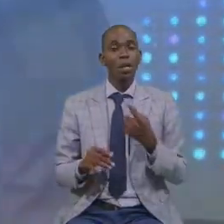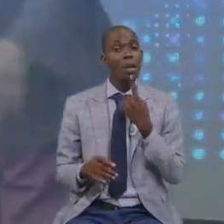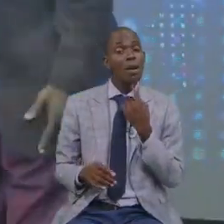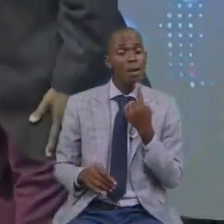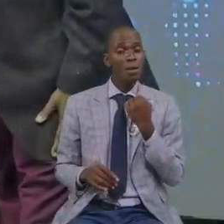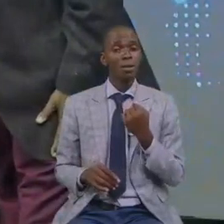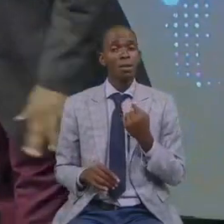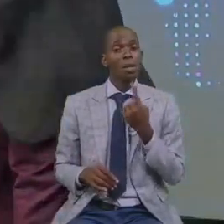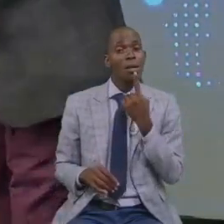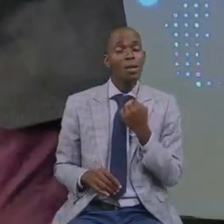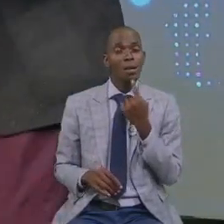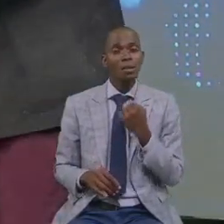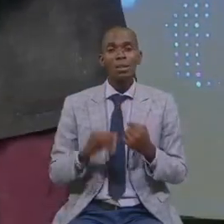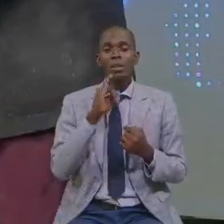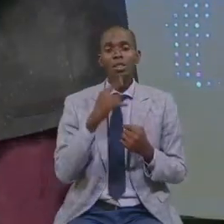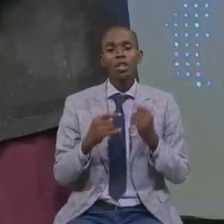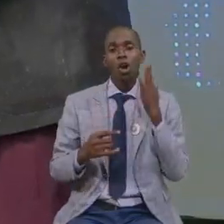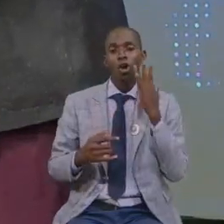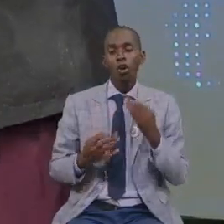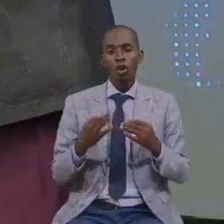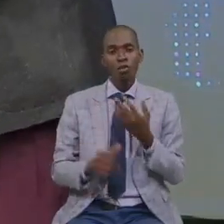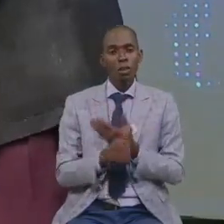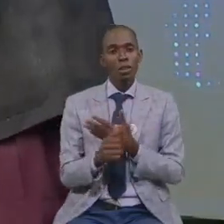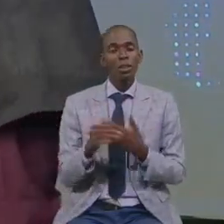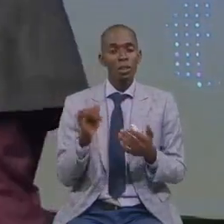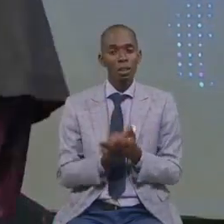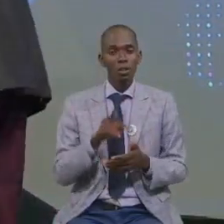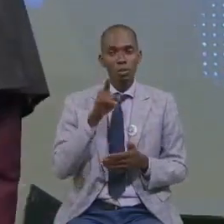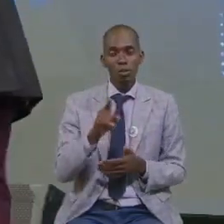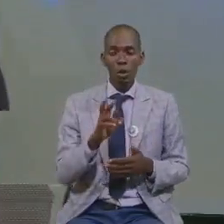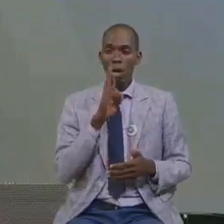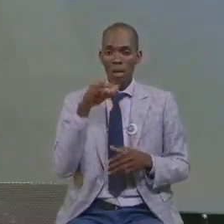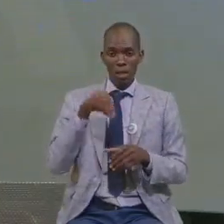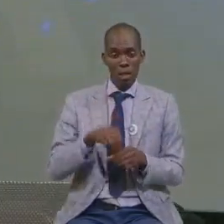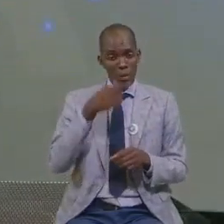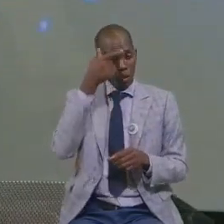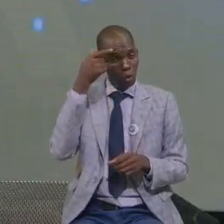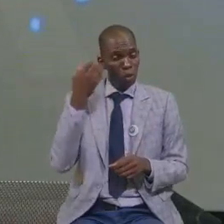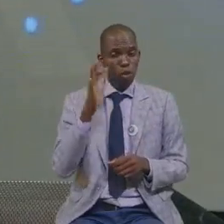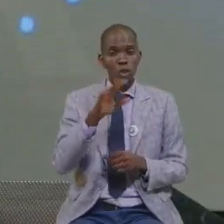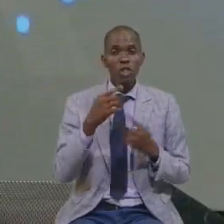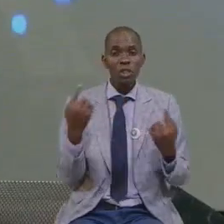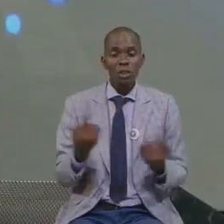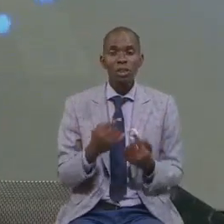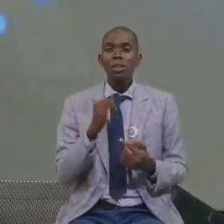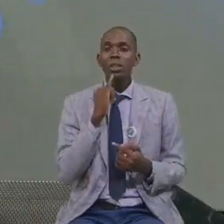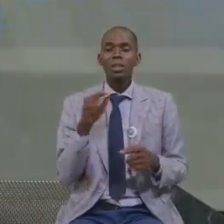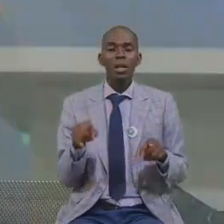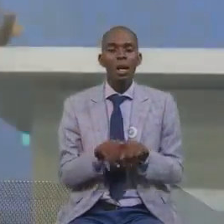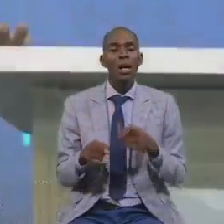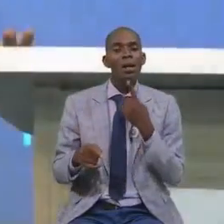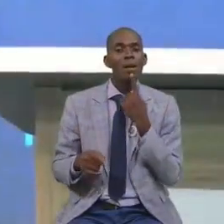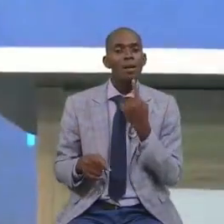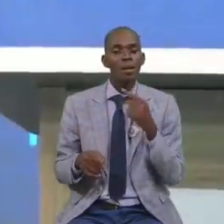the danger that you face because your sin as red as crimson. Look